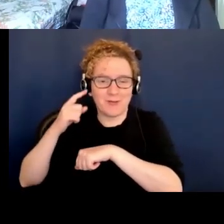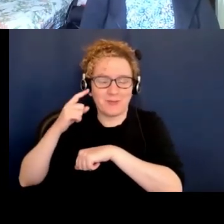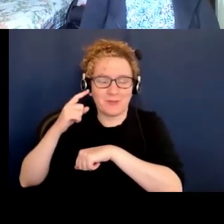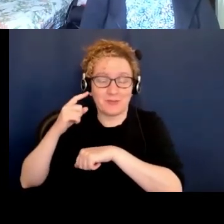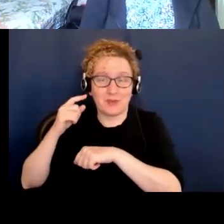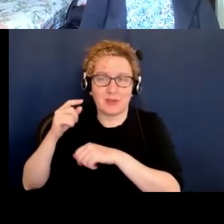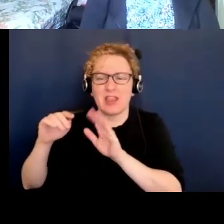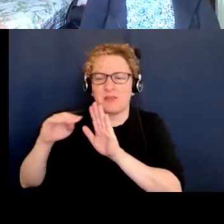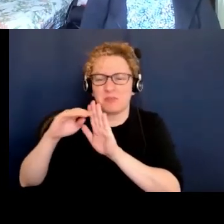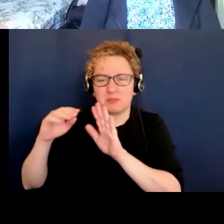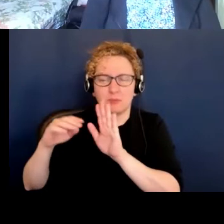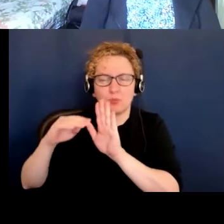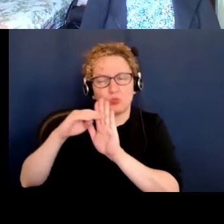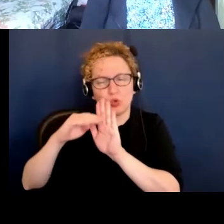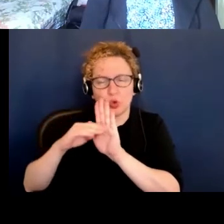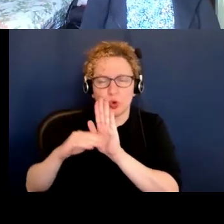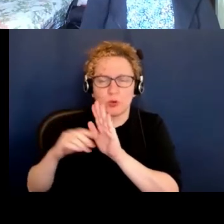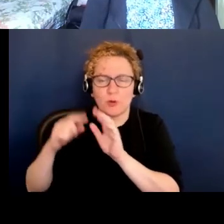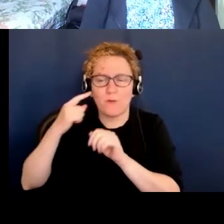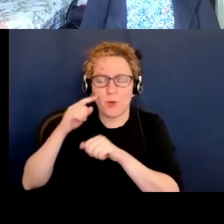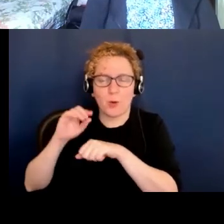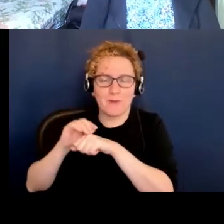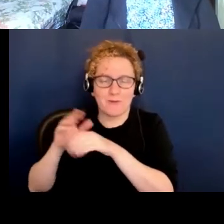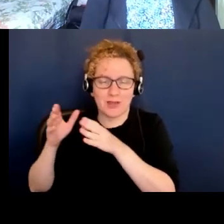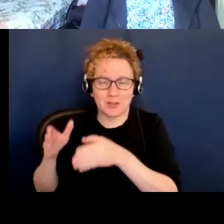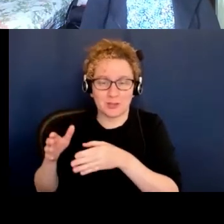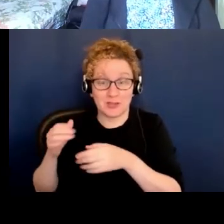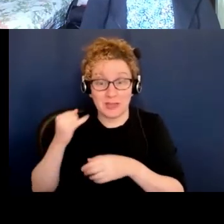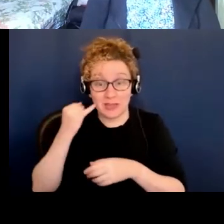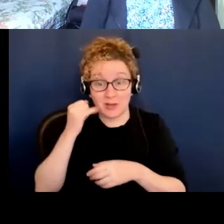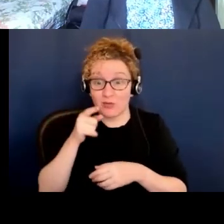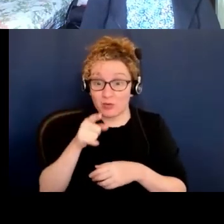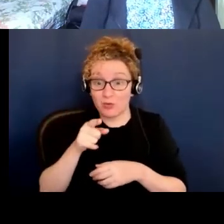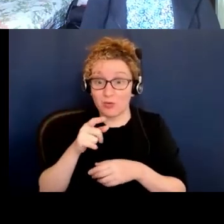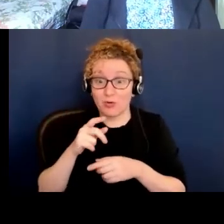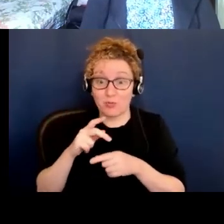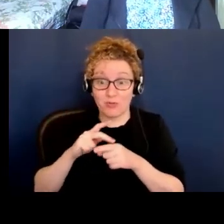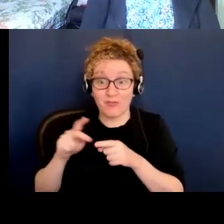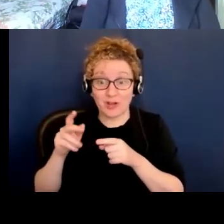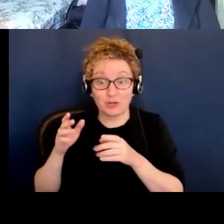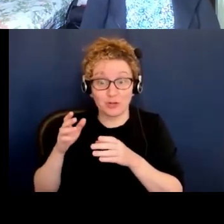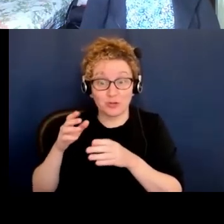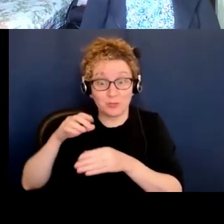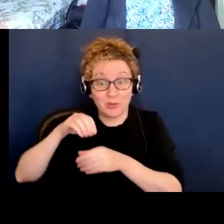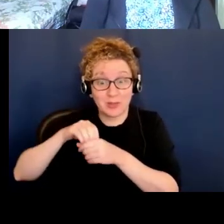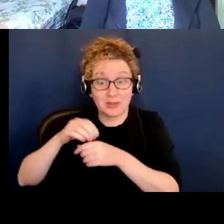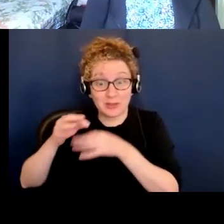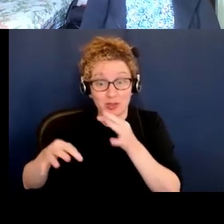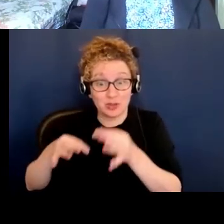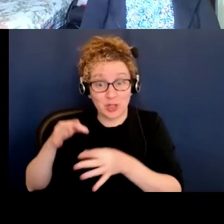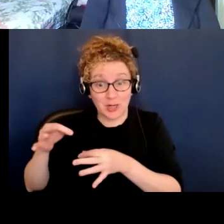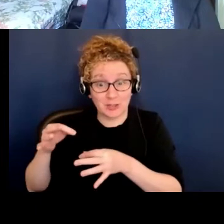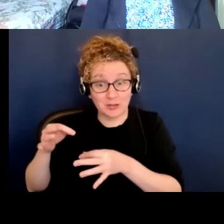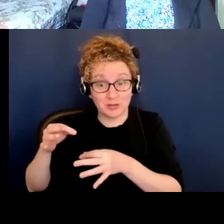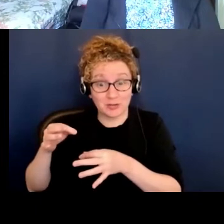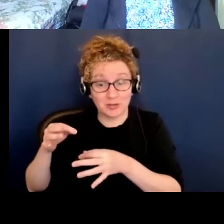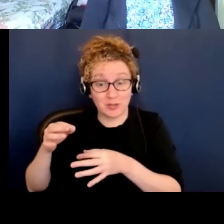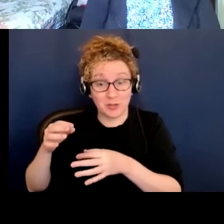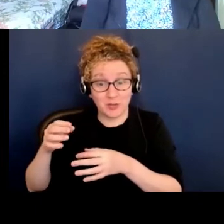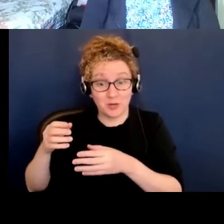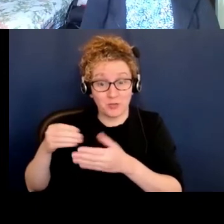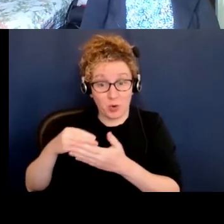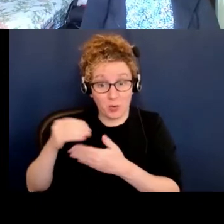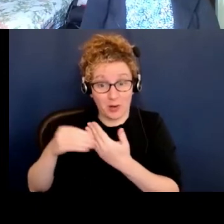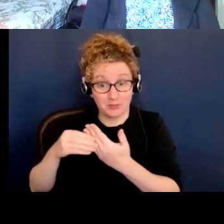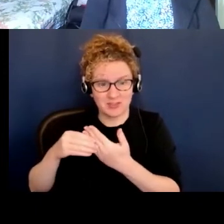an exchange professional, this is definitely one of the top resources that we recommend that you get,